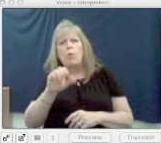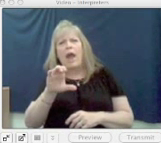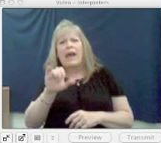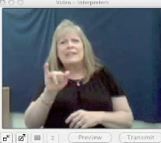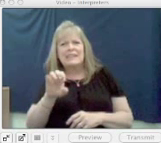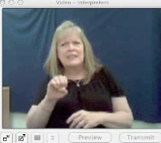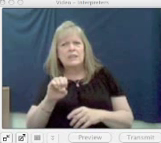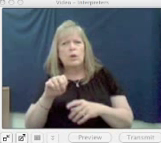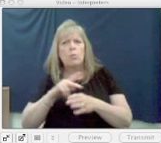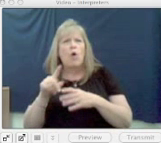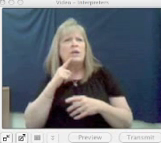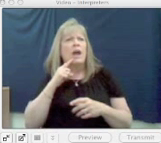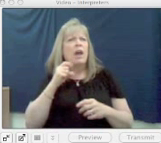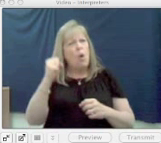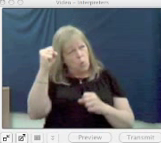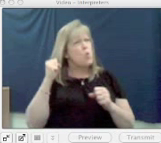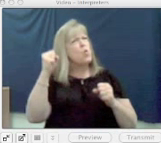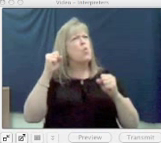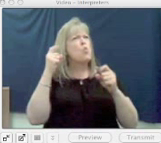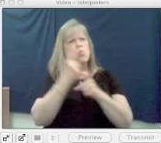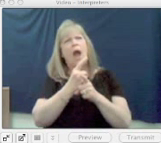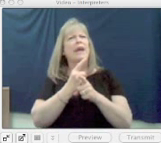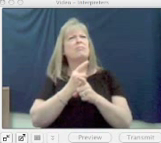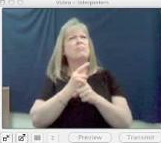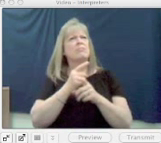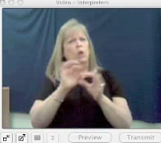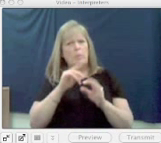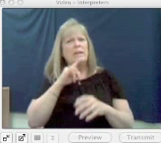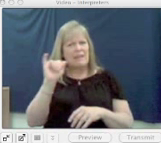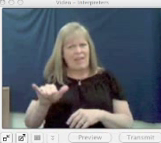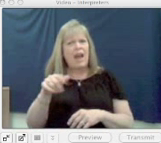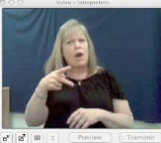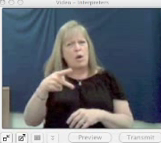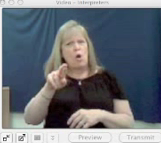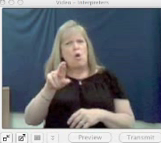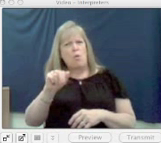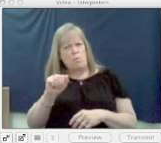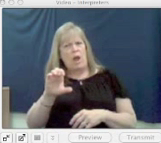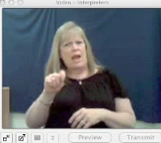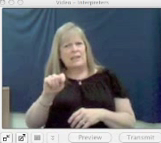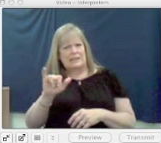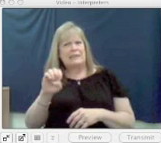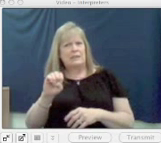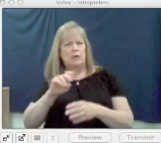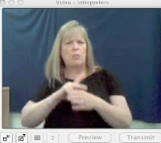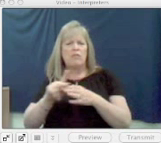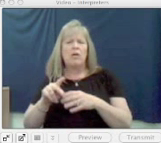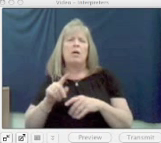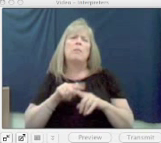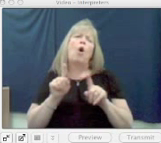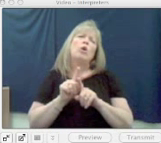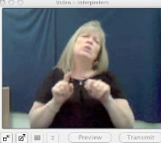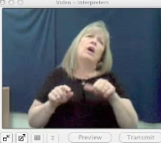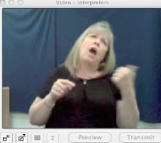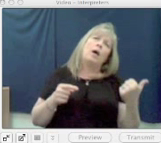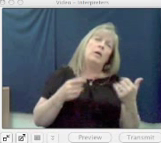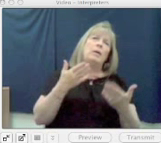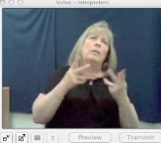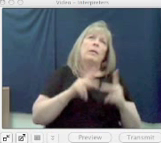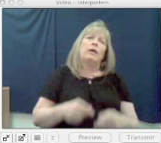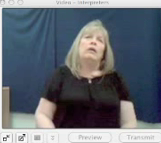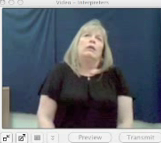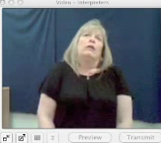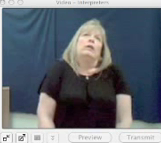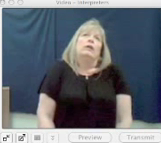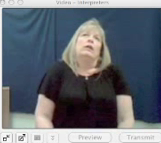interpreting as a practice profession response. But there's also sort of a Oh, sigh response